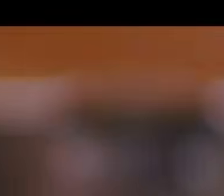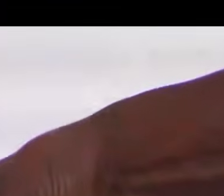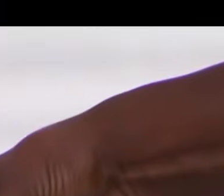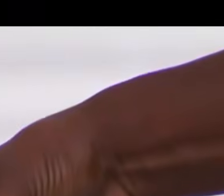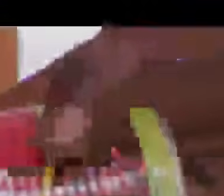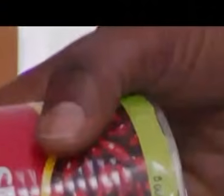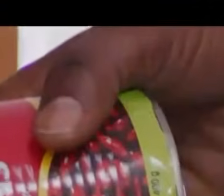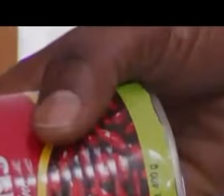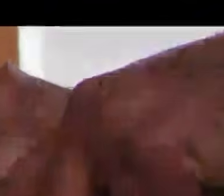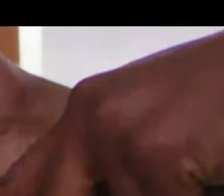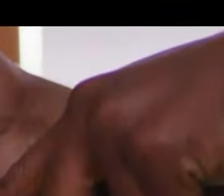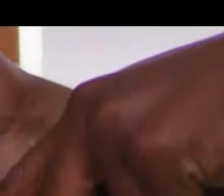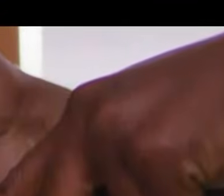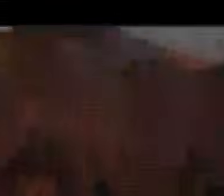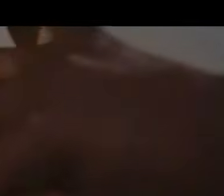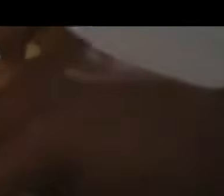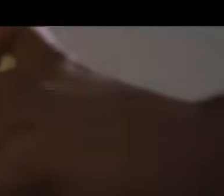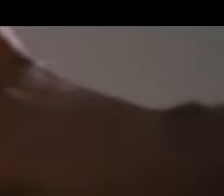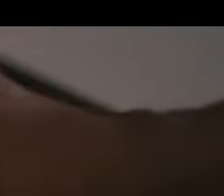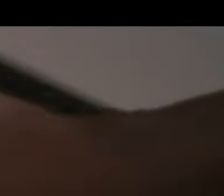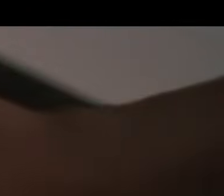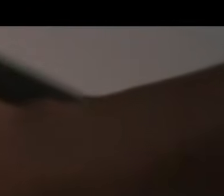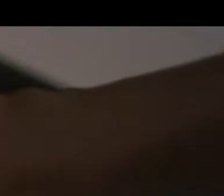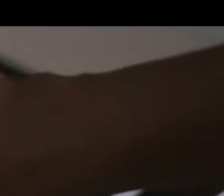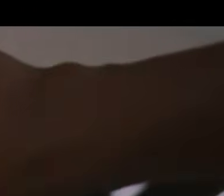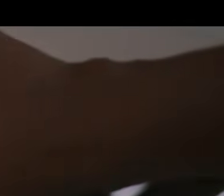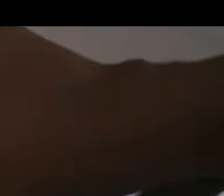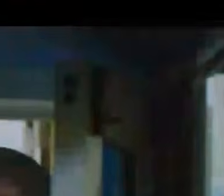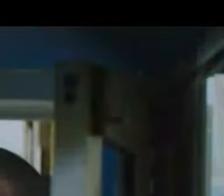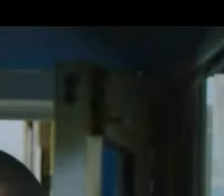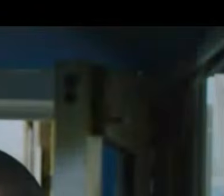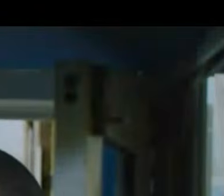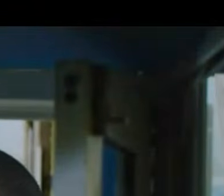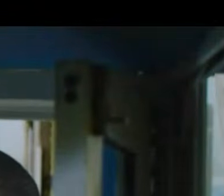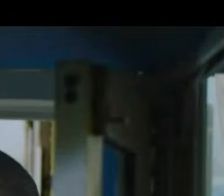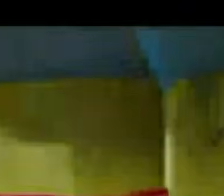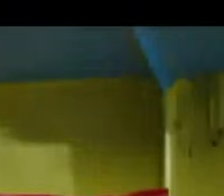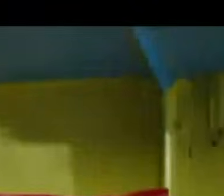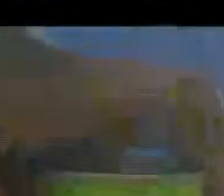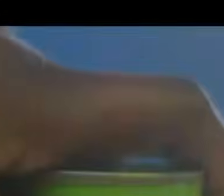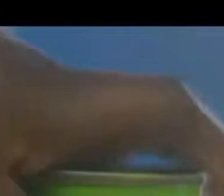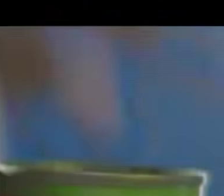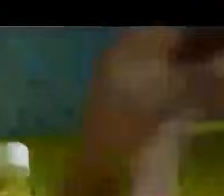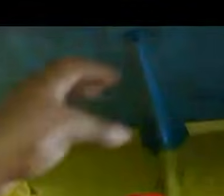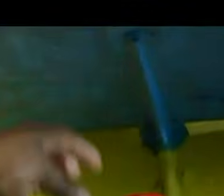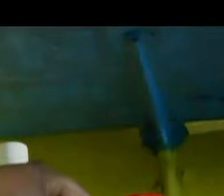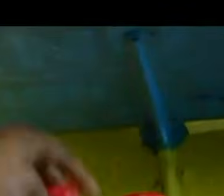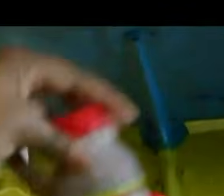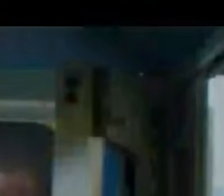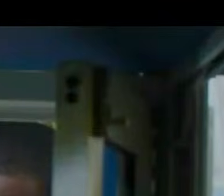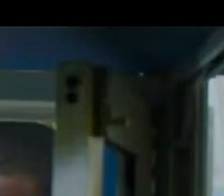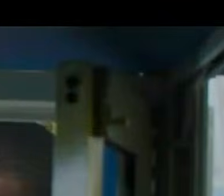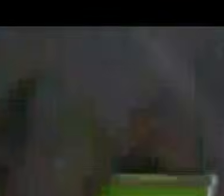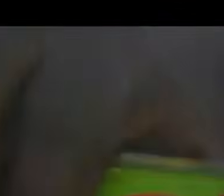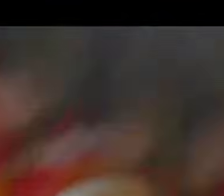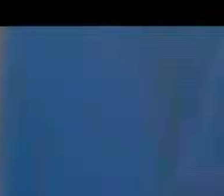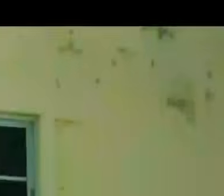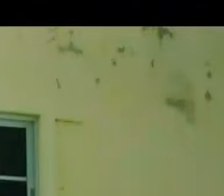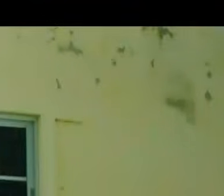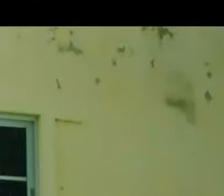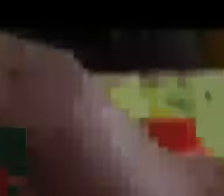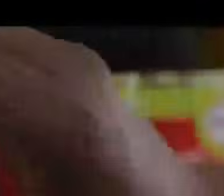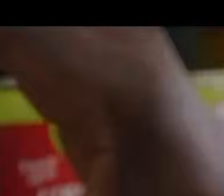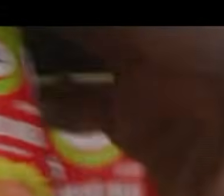When you want the food shell and make the rice well, just give me me candle. Any time of the day, night as well, just give